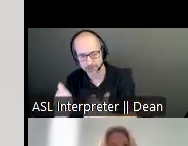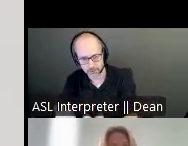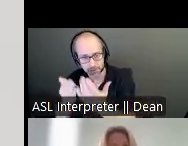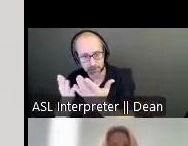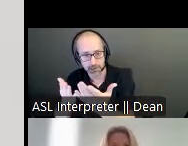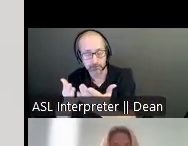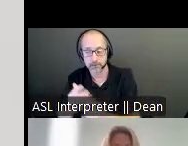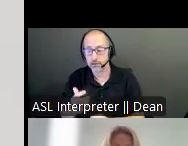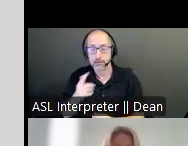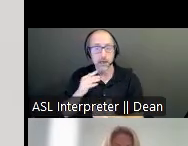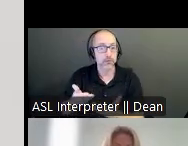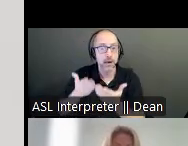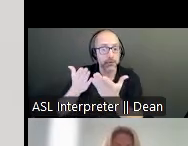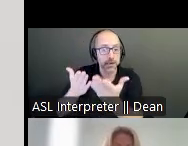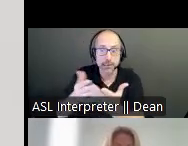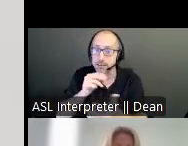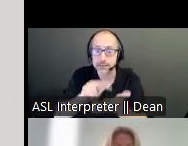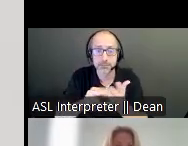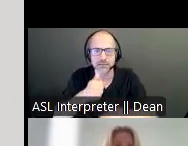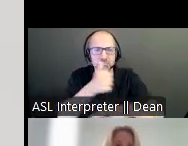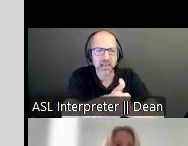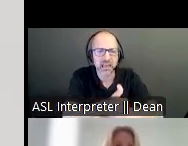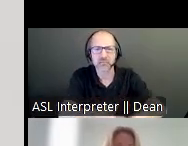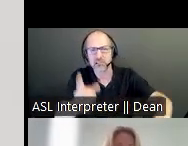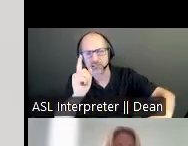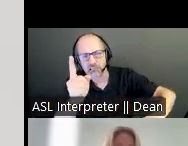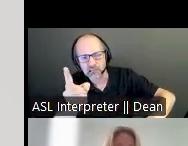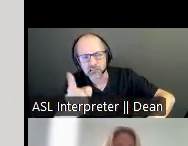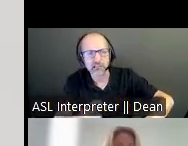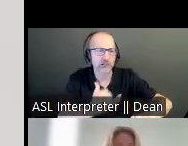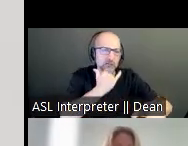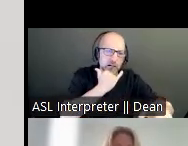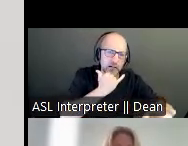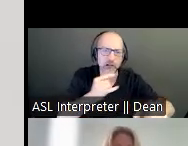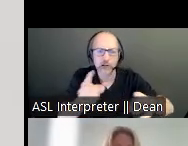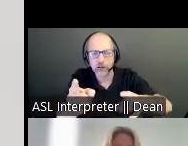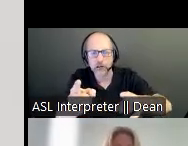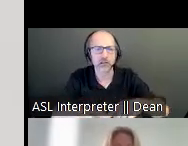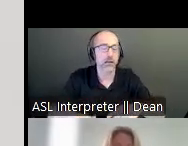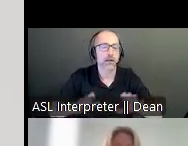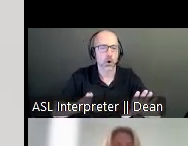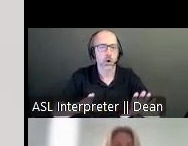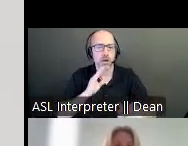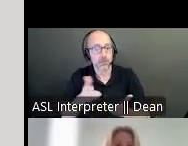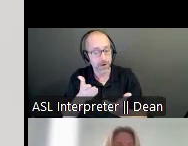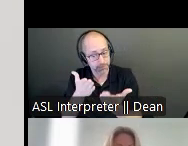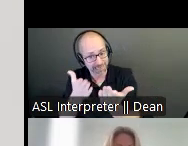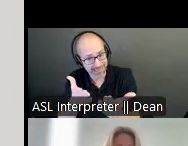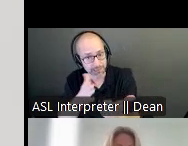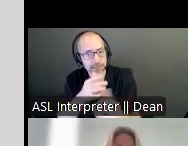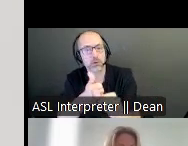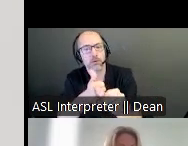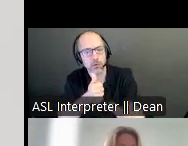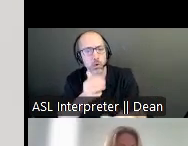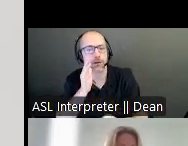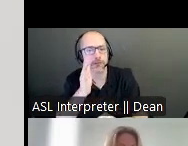not an exercise of blame or to point fingers. It's to help to prevent further tragedies from happening. I like to use one of my favorite